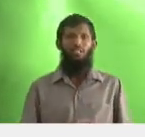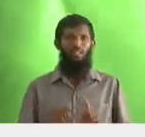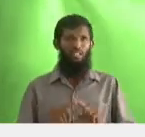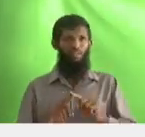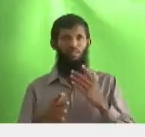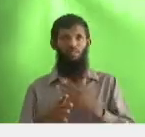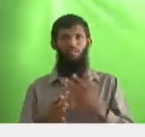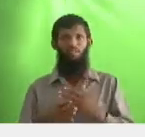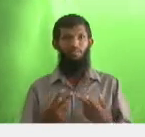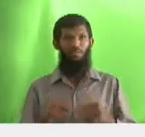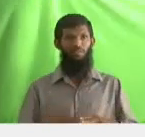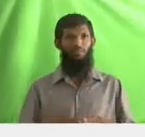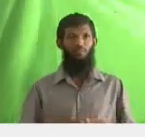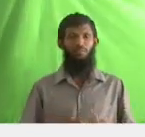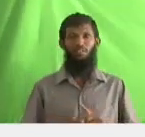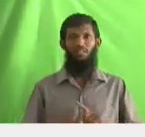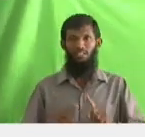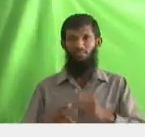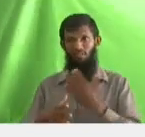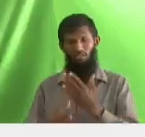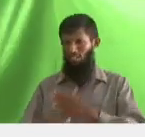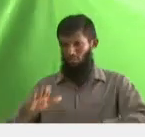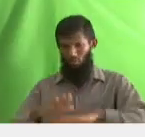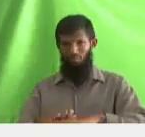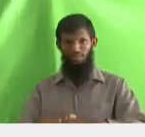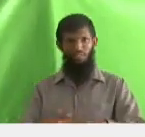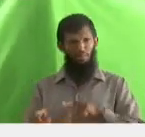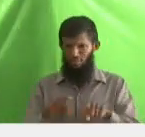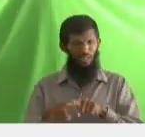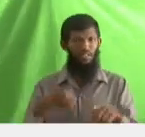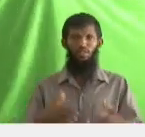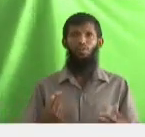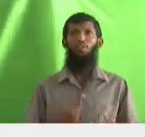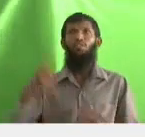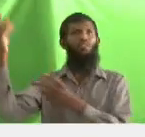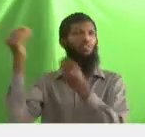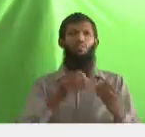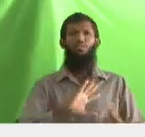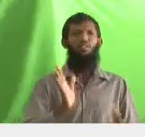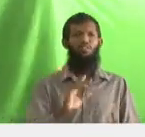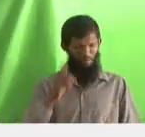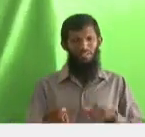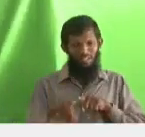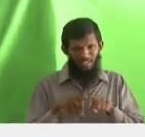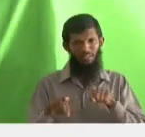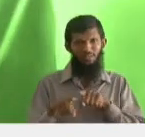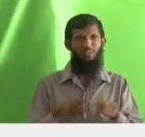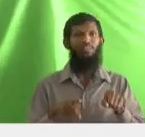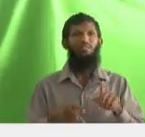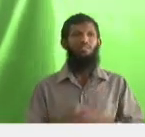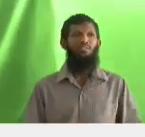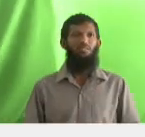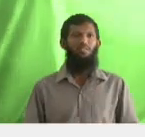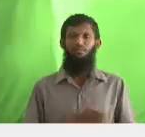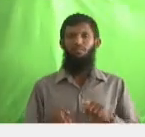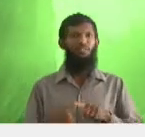at you when you have not used the capacity that He has provided you in order to try and achieve it. The Prophet Muhammad,